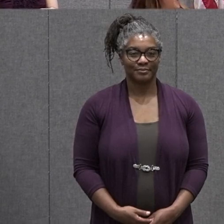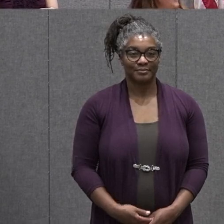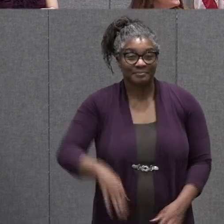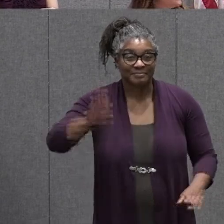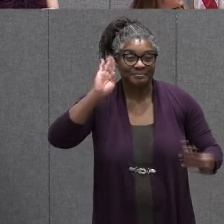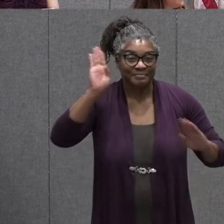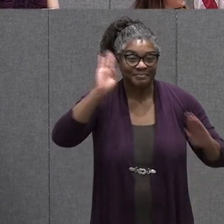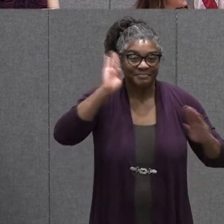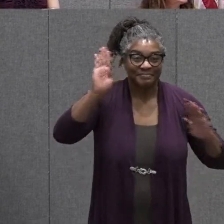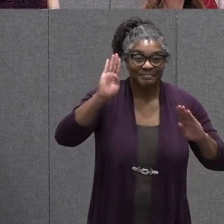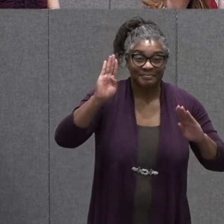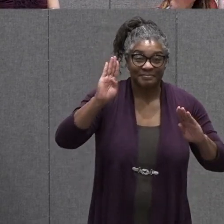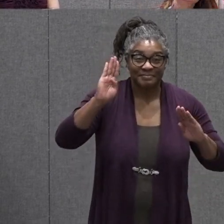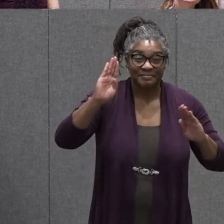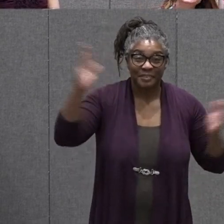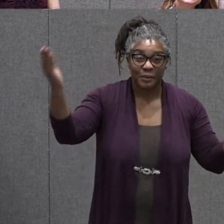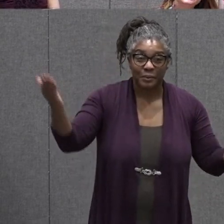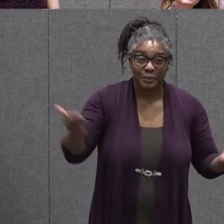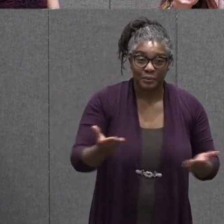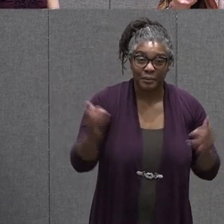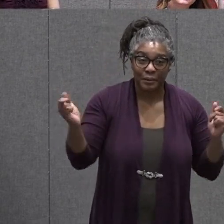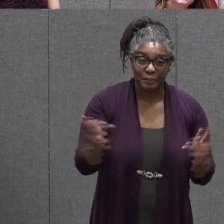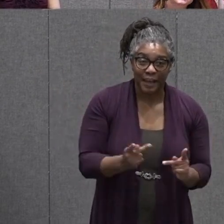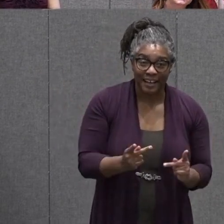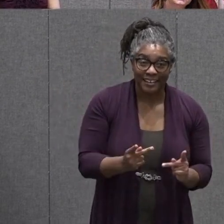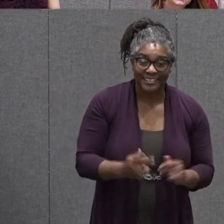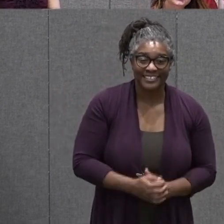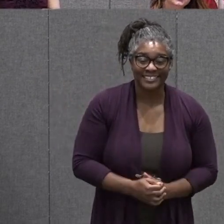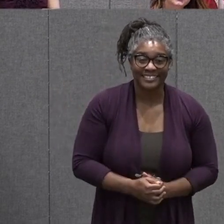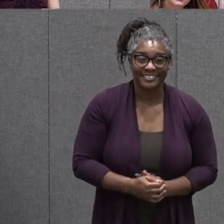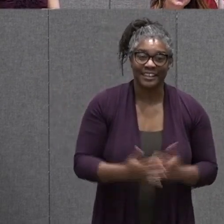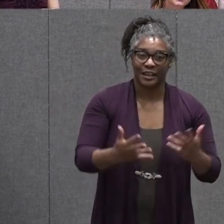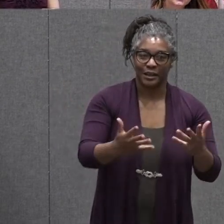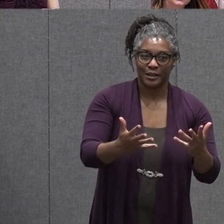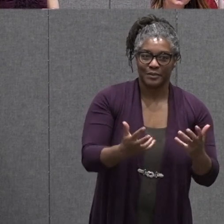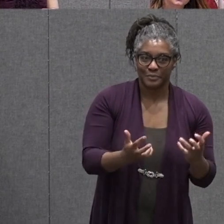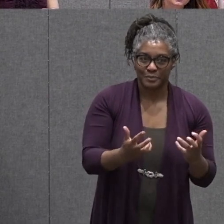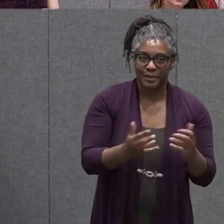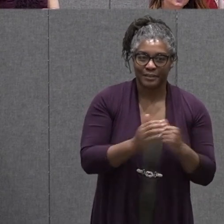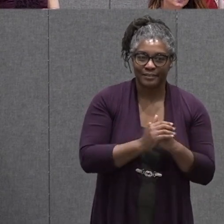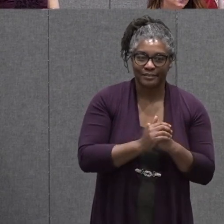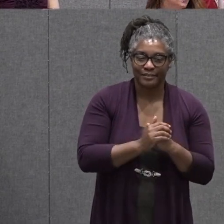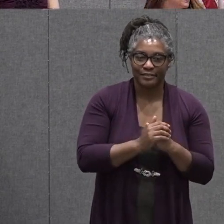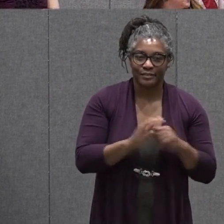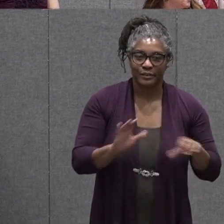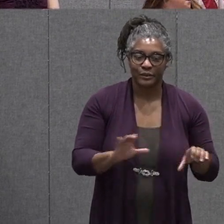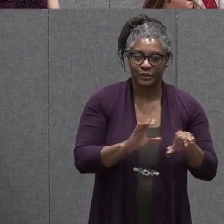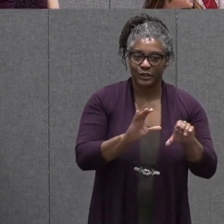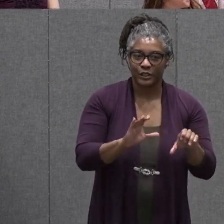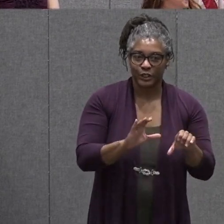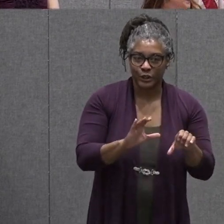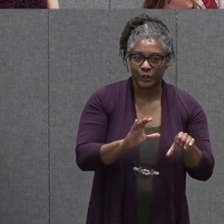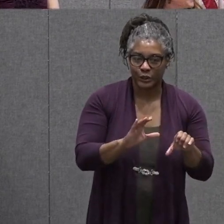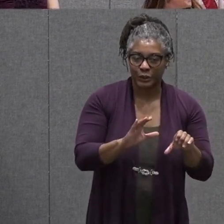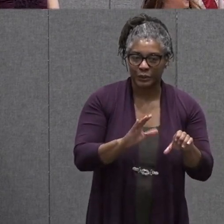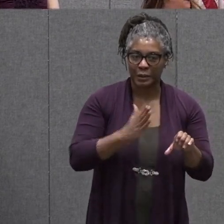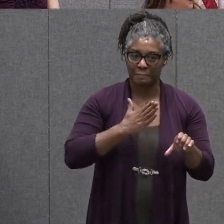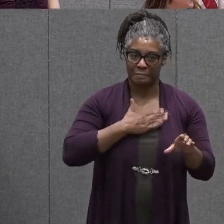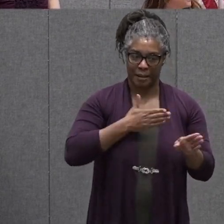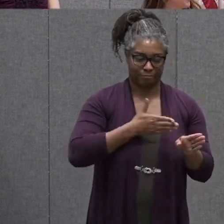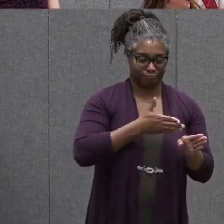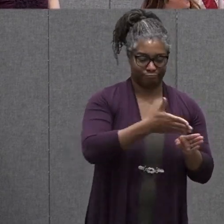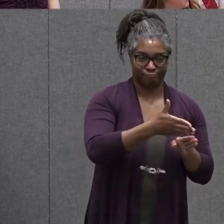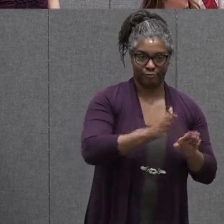Hi, everybody. We're back. Welcome back. I wanted to do a little bit of what I do, which is drumming, and I wanted to play a little bit for you